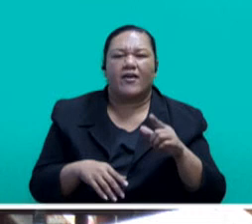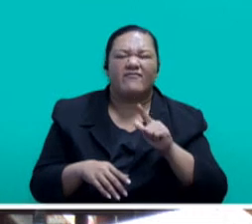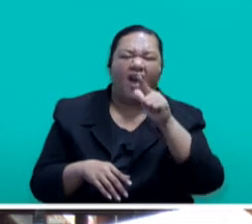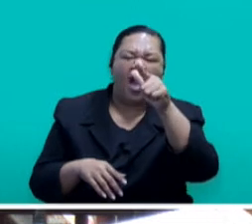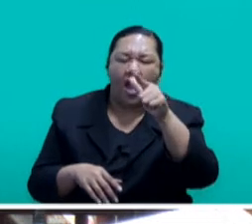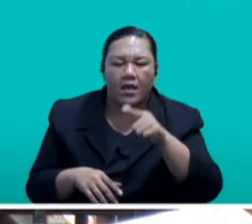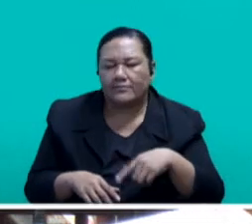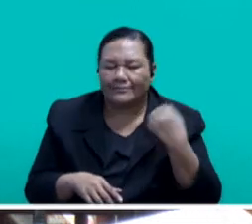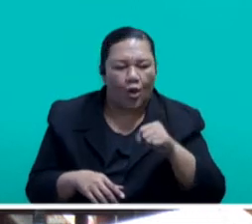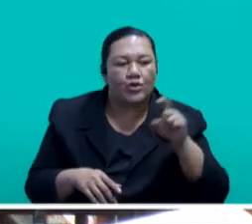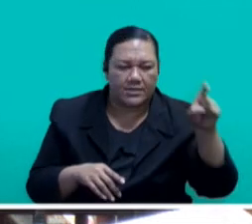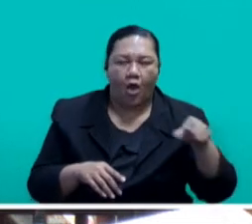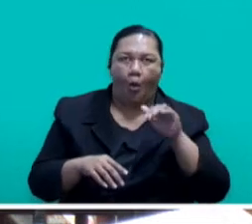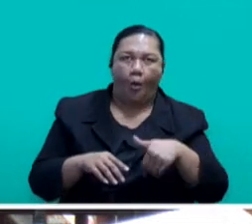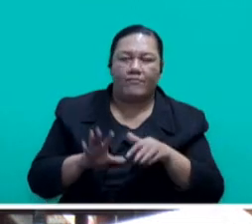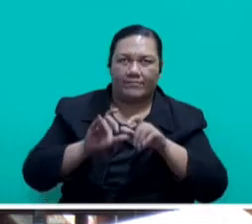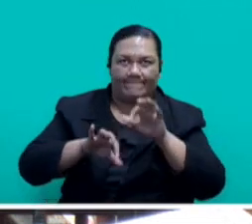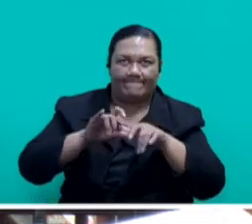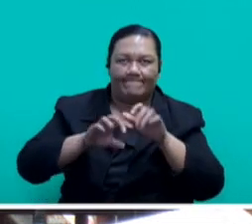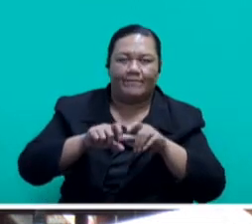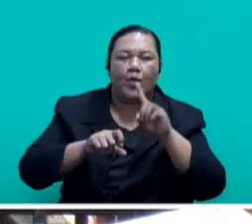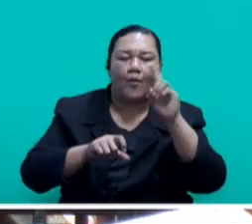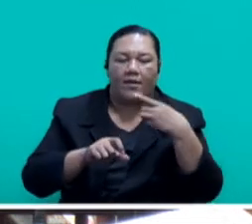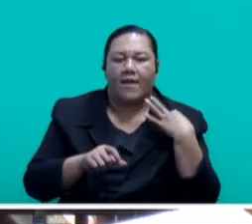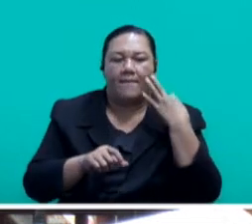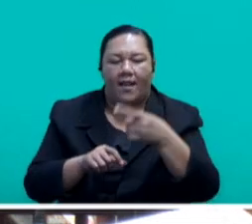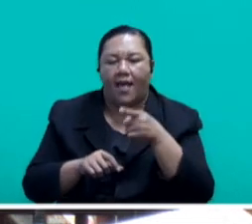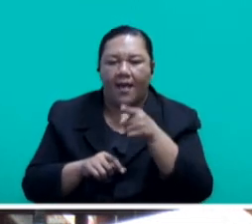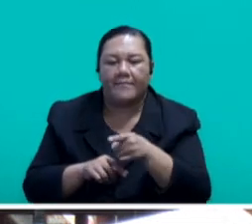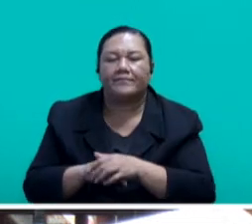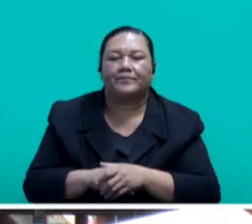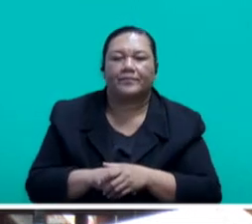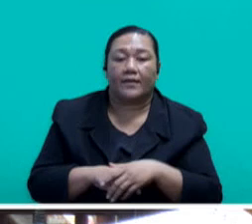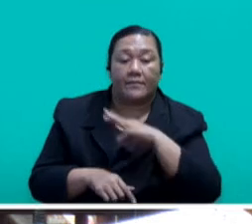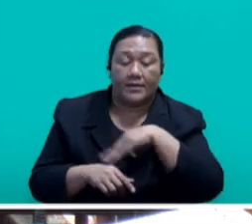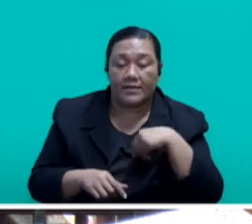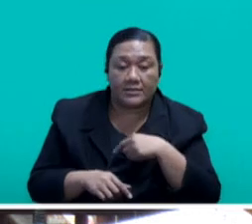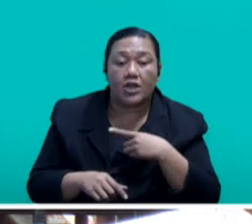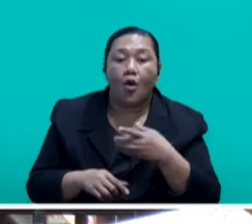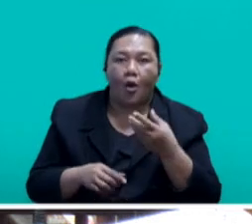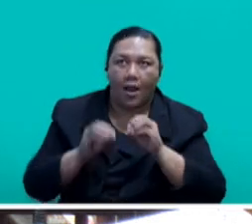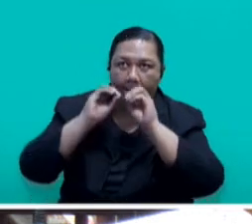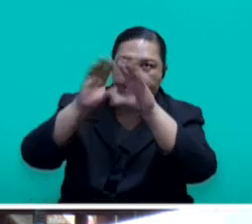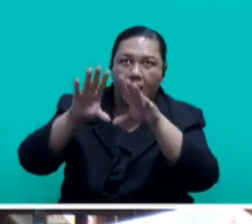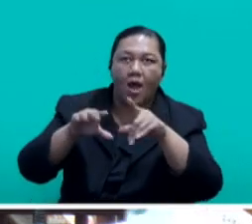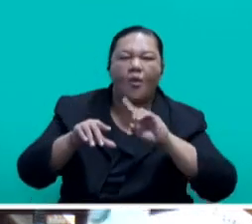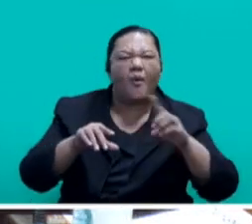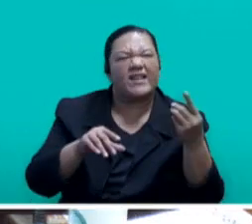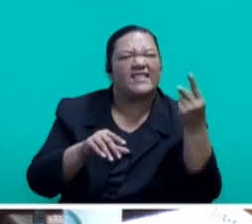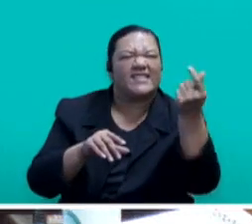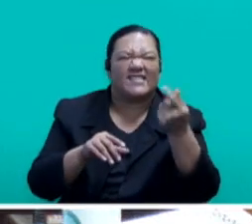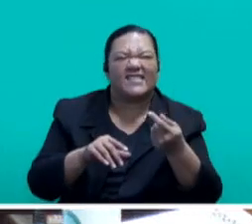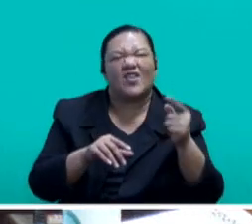available through the Ministry's website. Ministry will also revamp another online portal in the coming months, which is